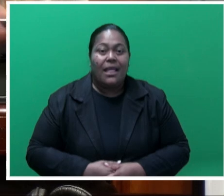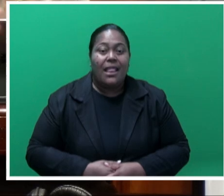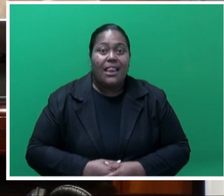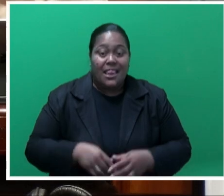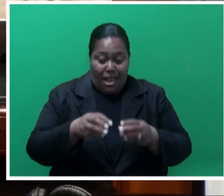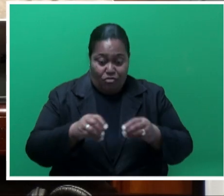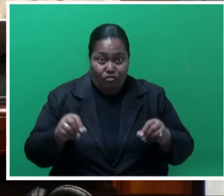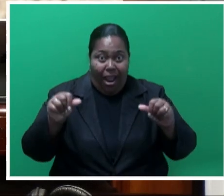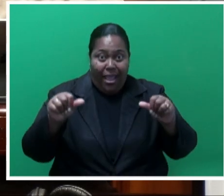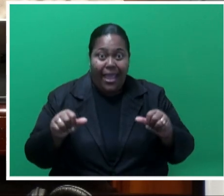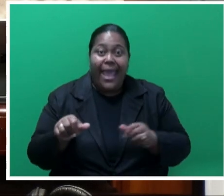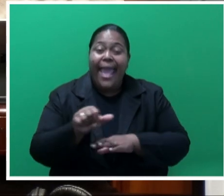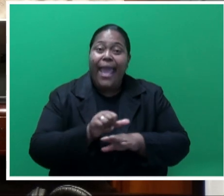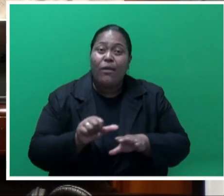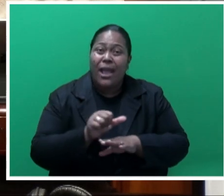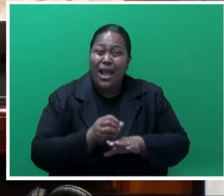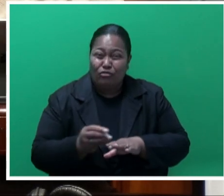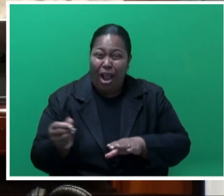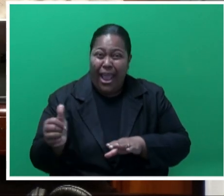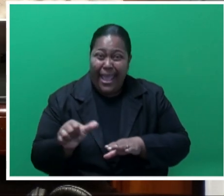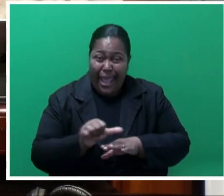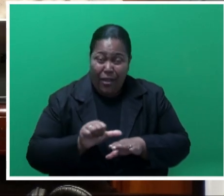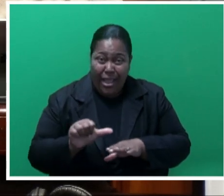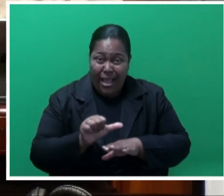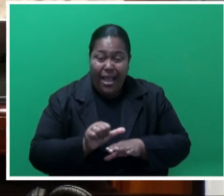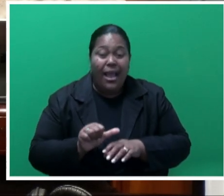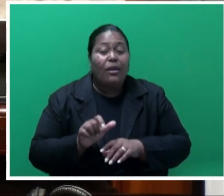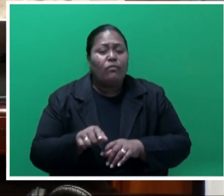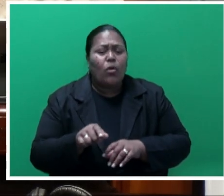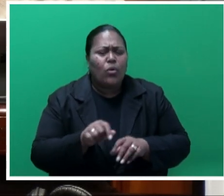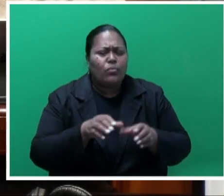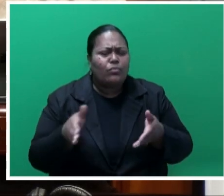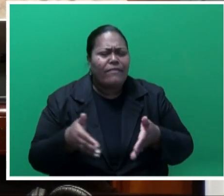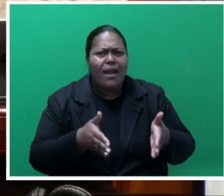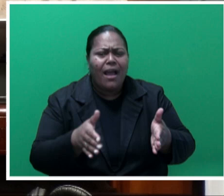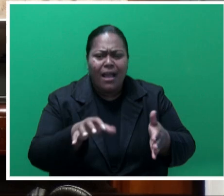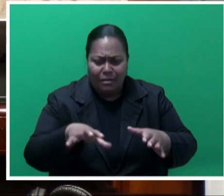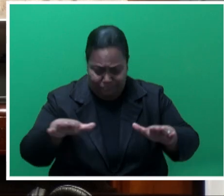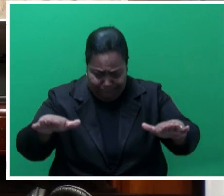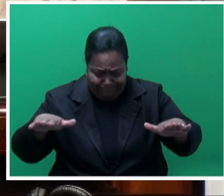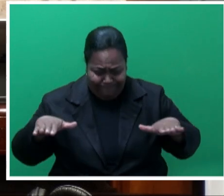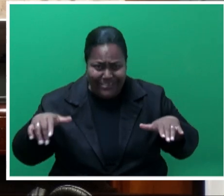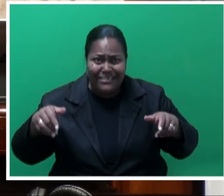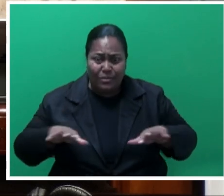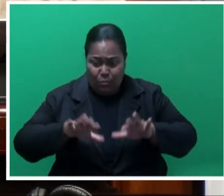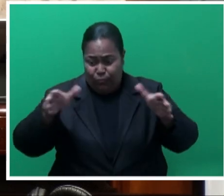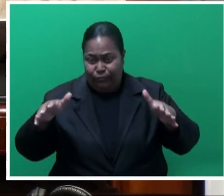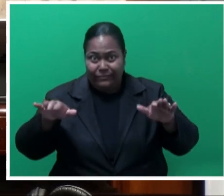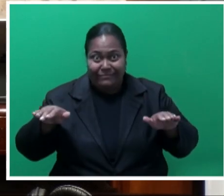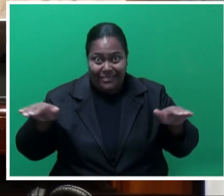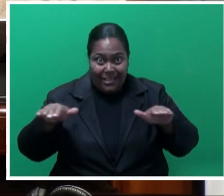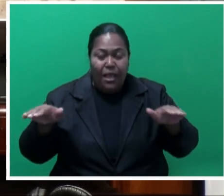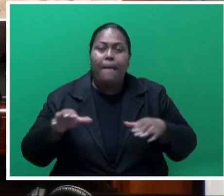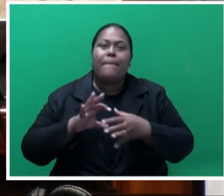around the rivers and streams belongs to mostly, in all of